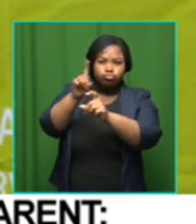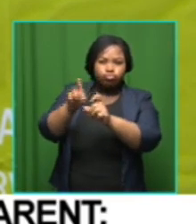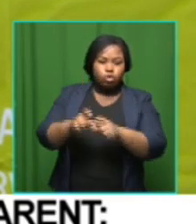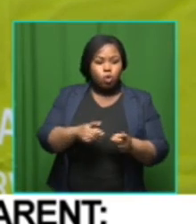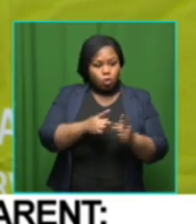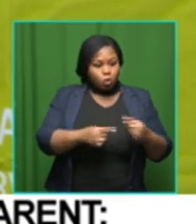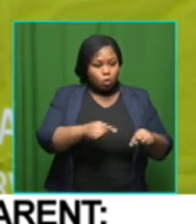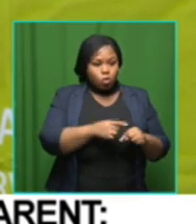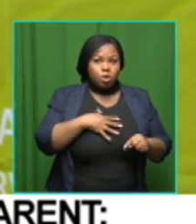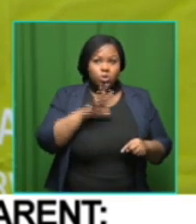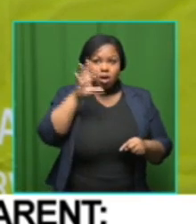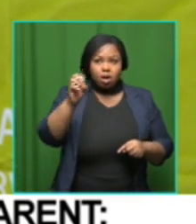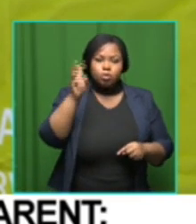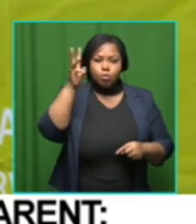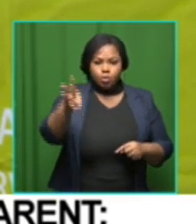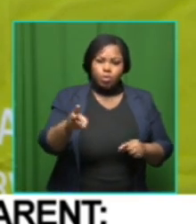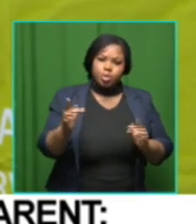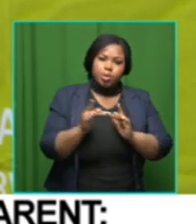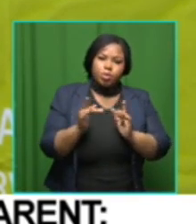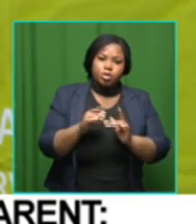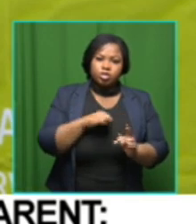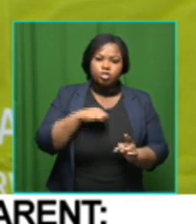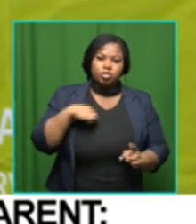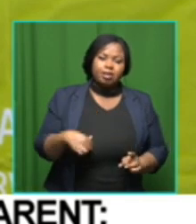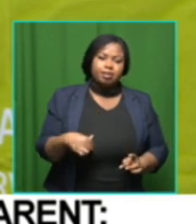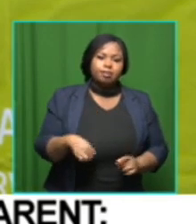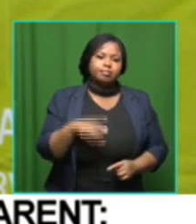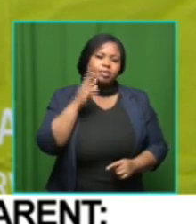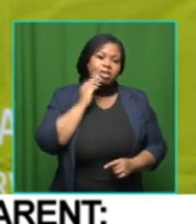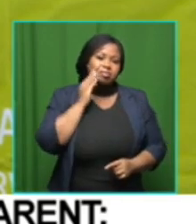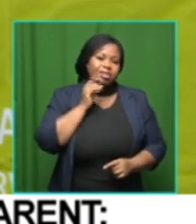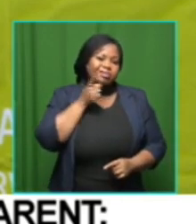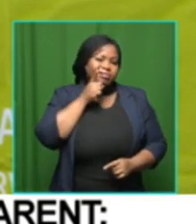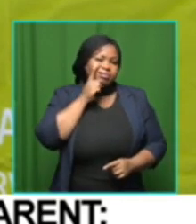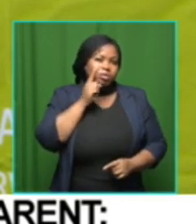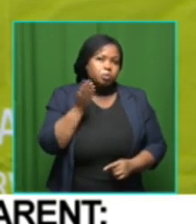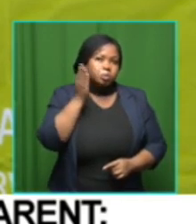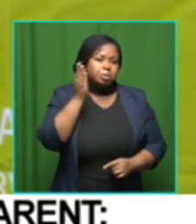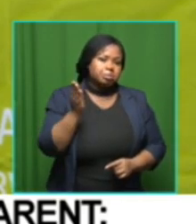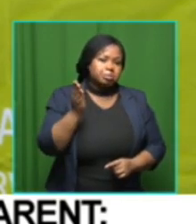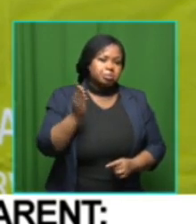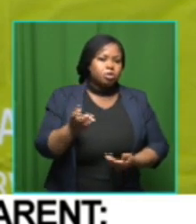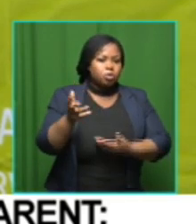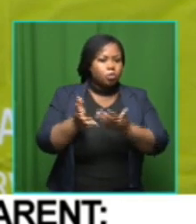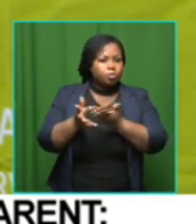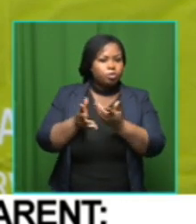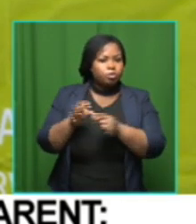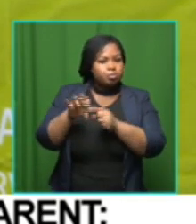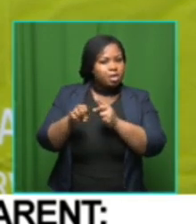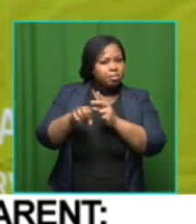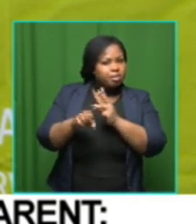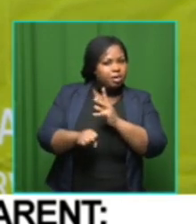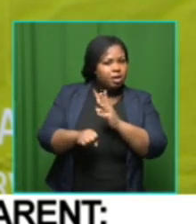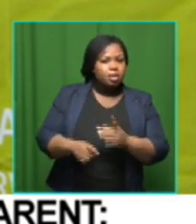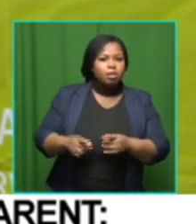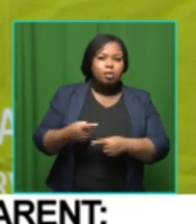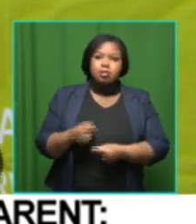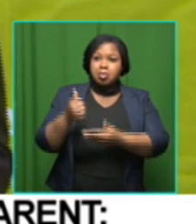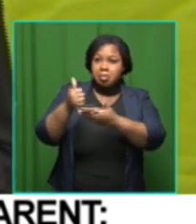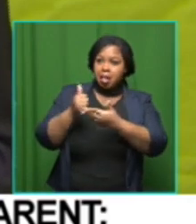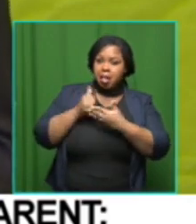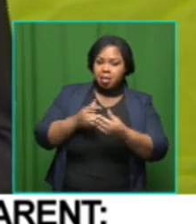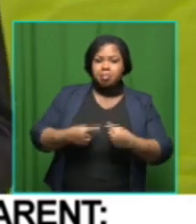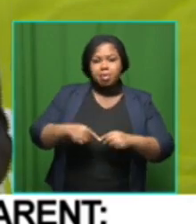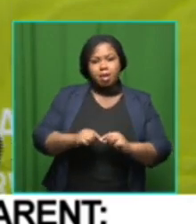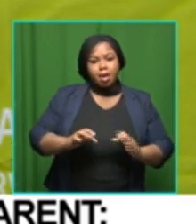us would like to ask. So we will be actually using their experience to check, to discover what is it that they can assist us